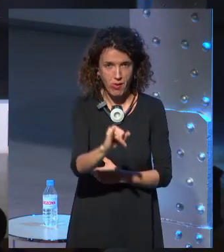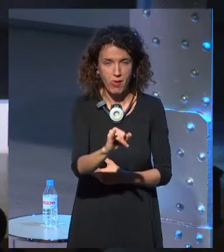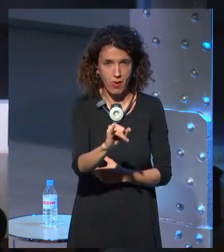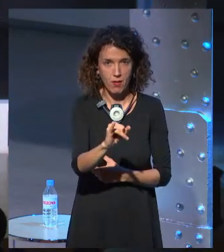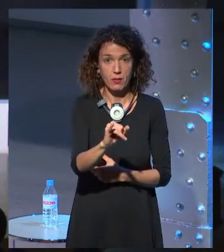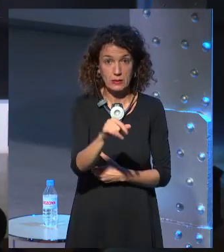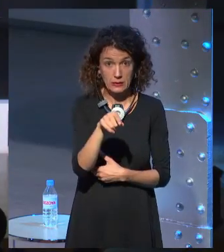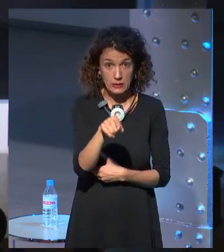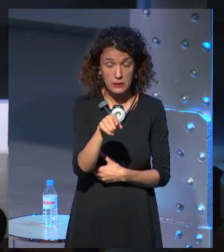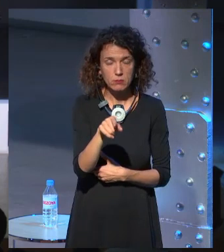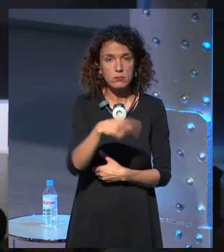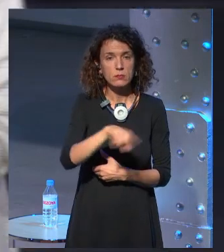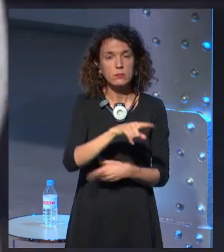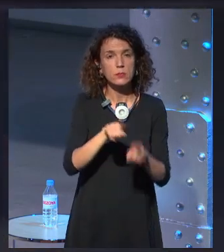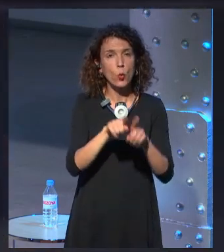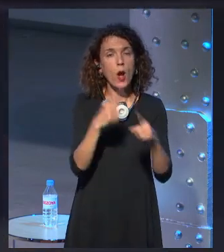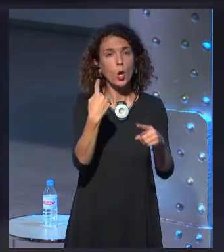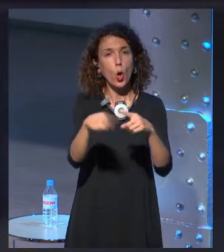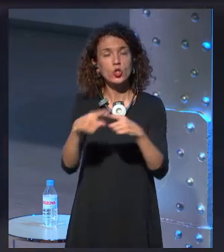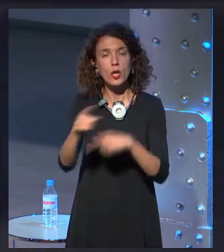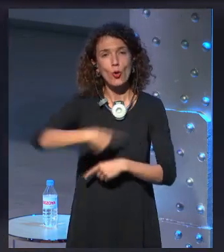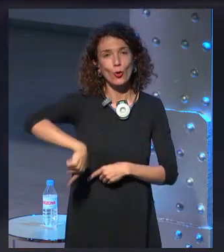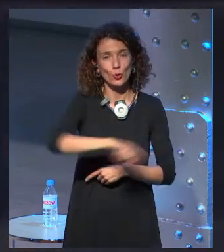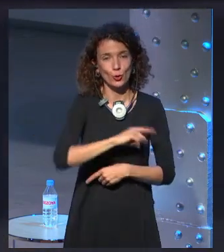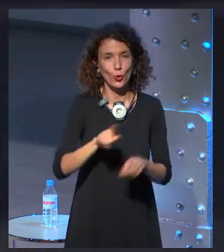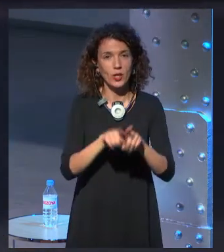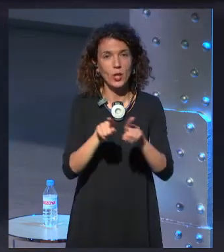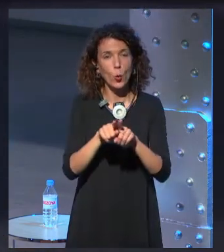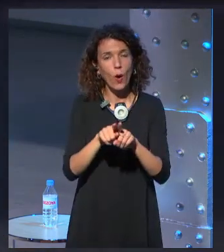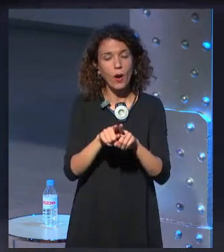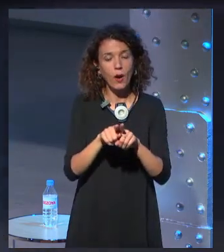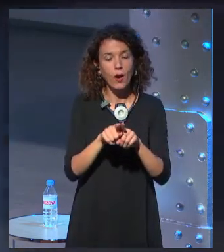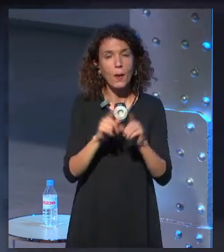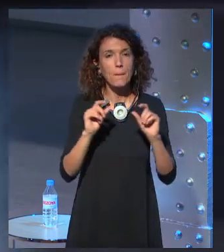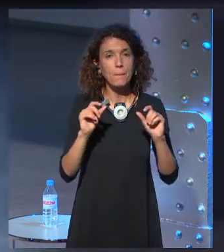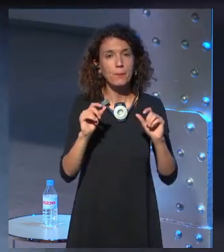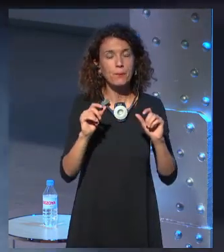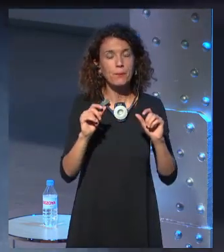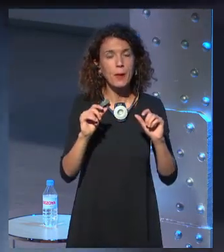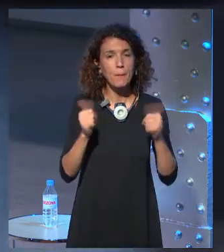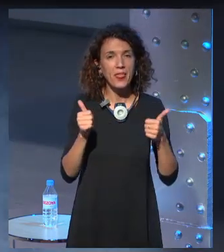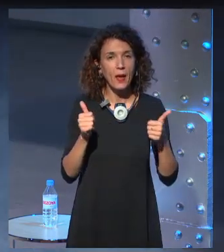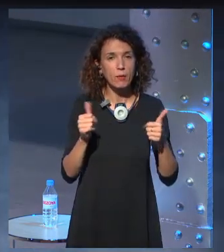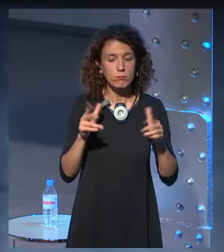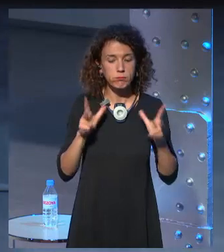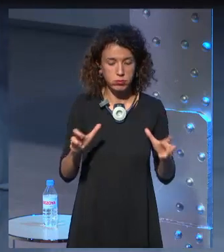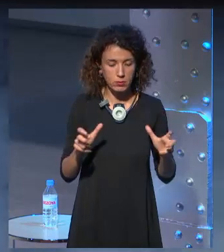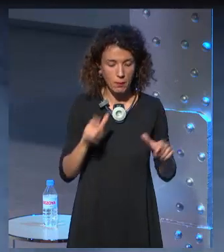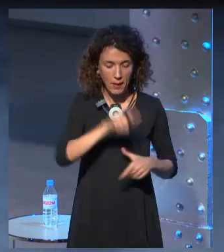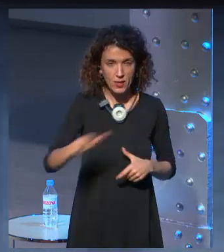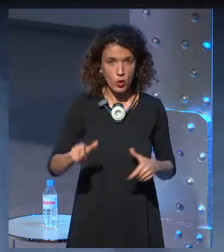Right? These are the things that we have got to start preparing our young people for